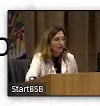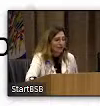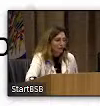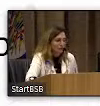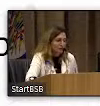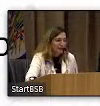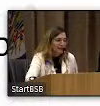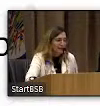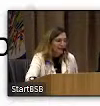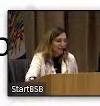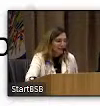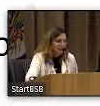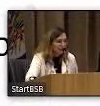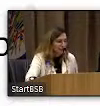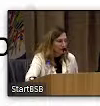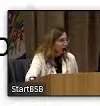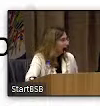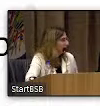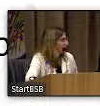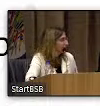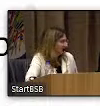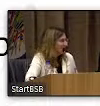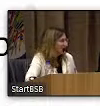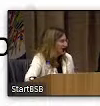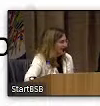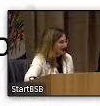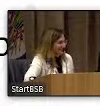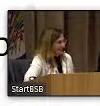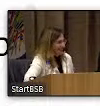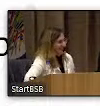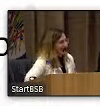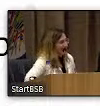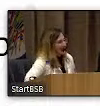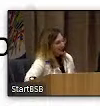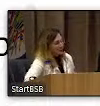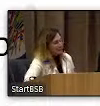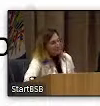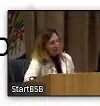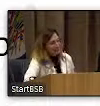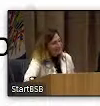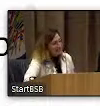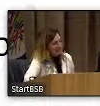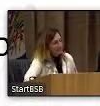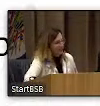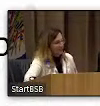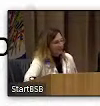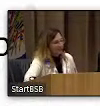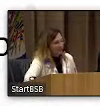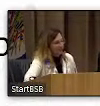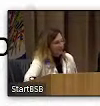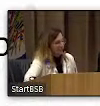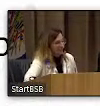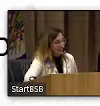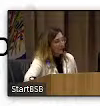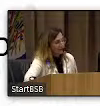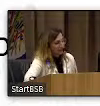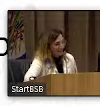come with our open door in our hospital, like I mentioned before, and 55 from other